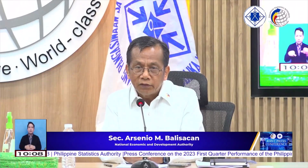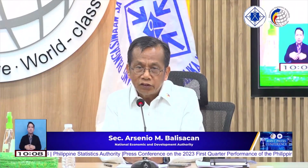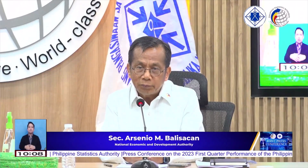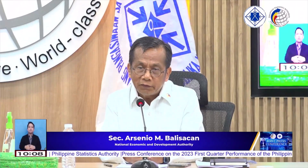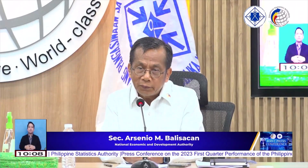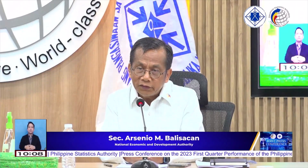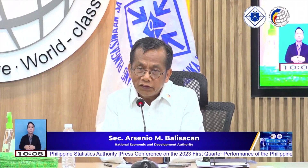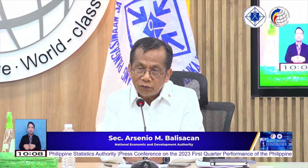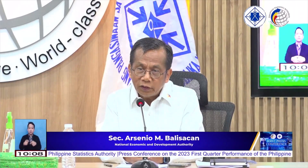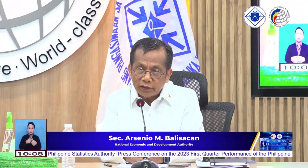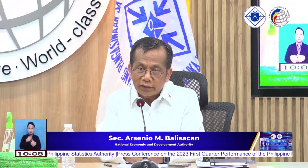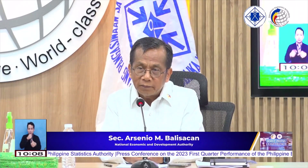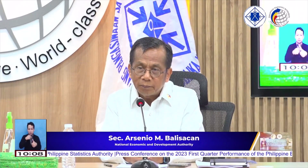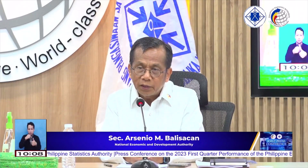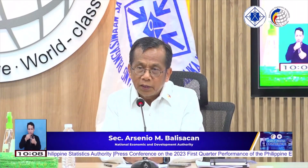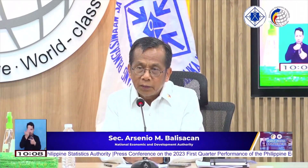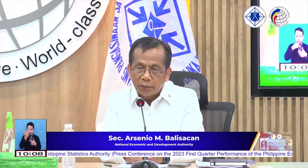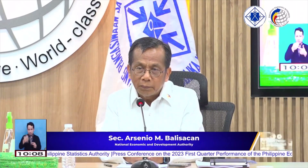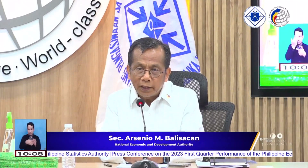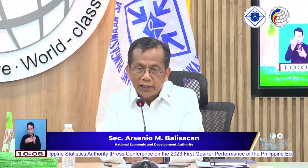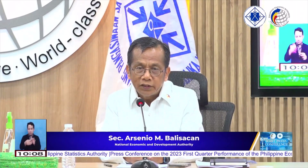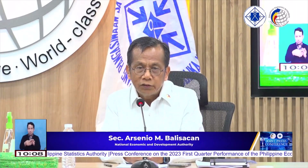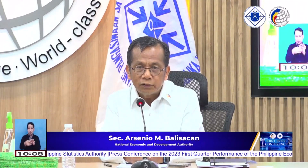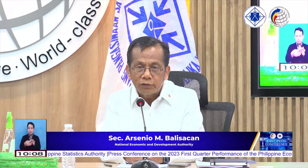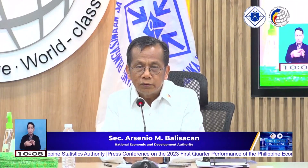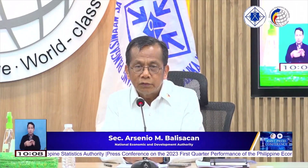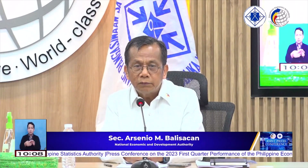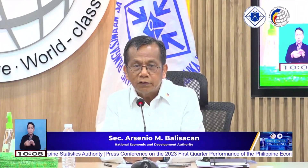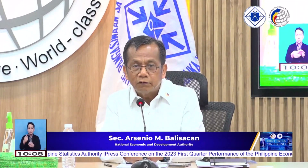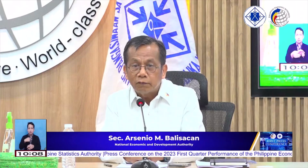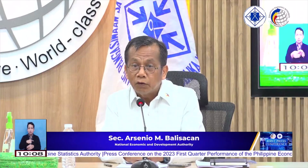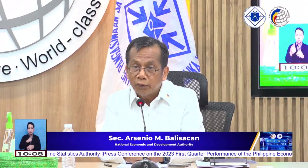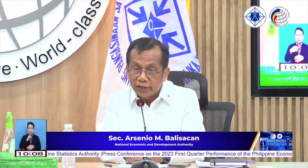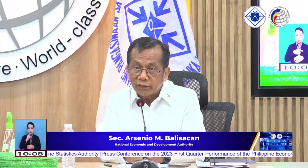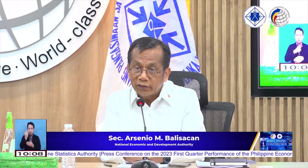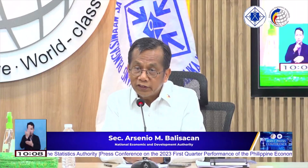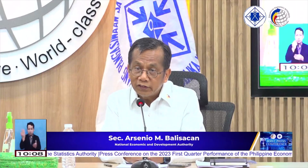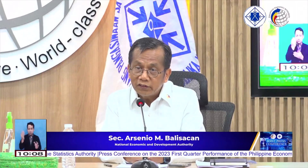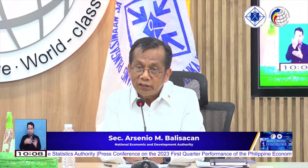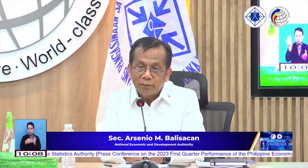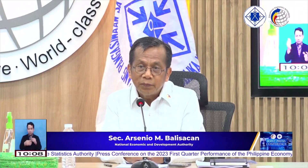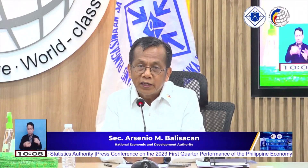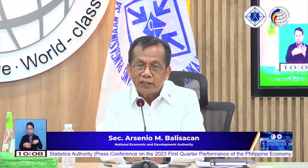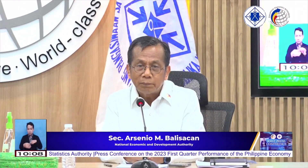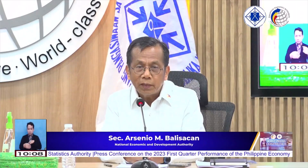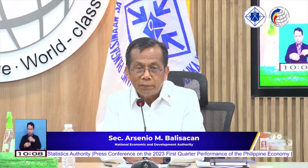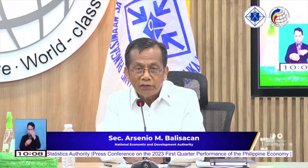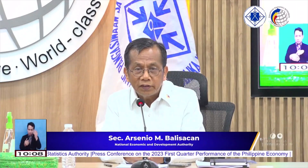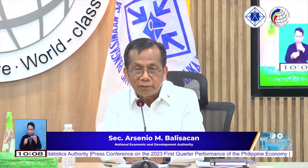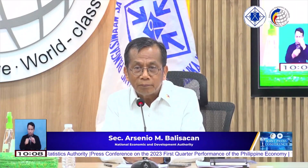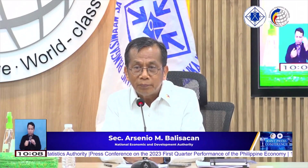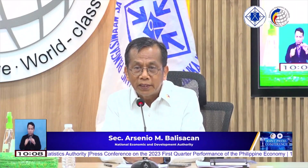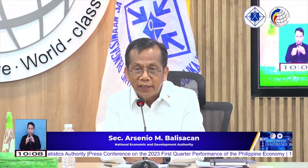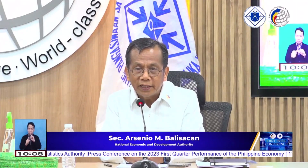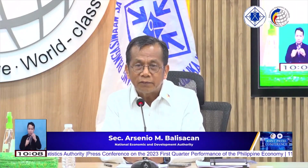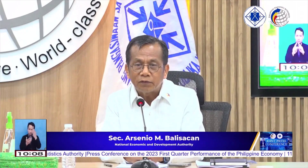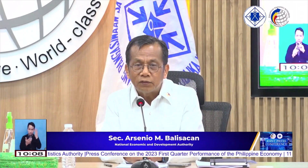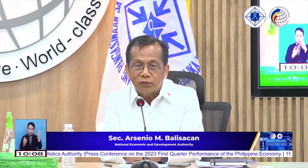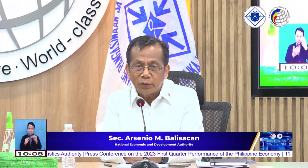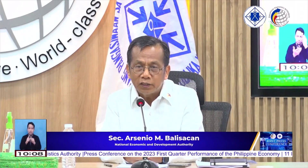Agriculture's performance this quarter, primarily due to favorable weather conditions, is a promising beginning